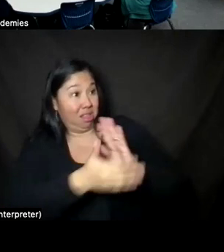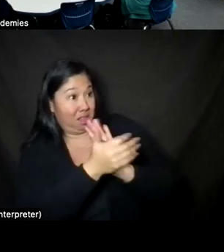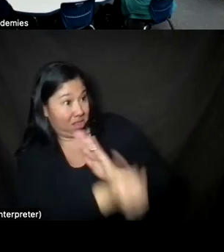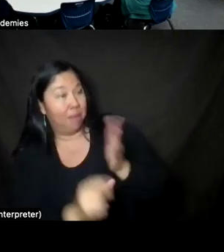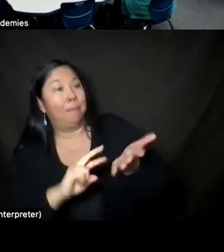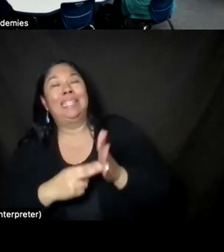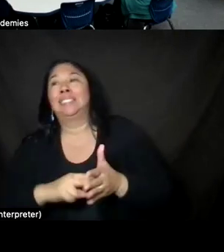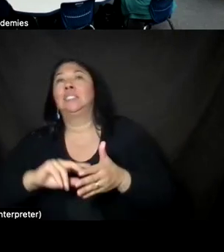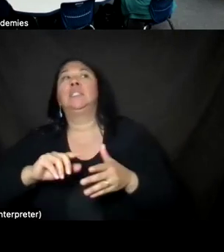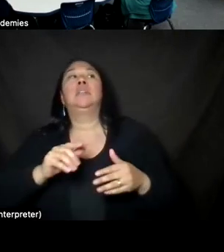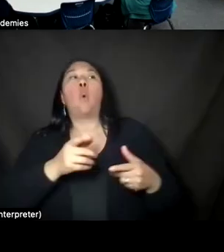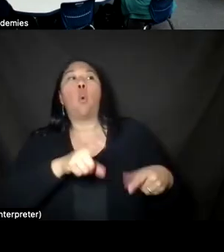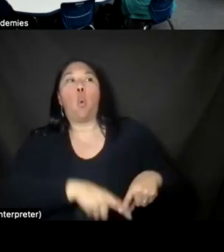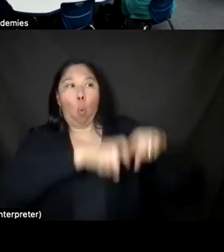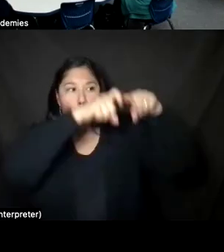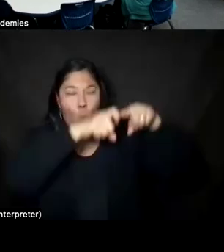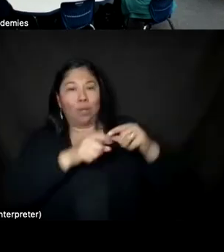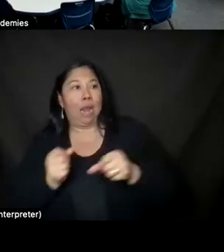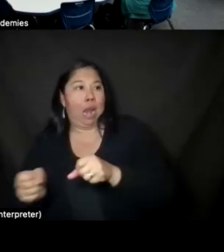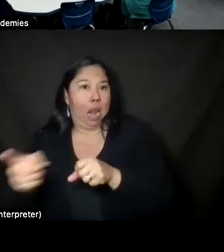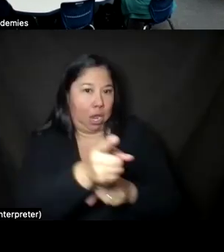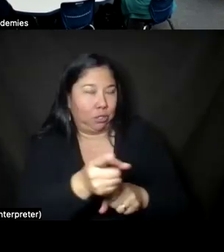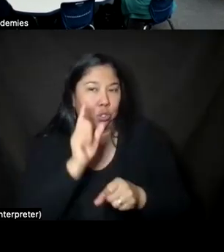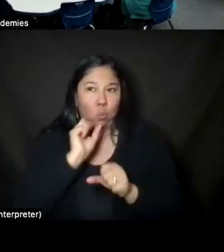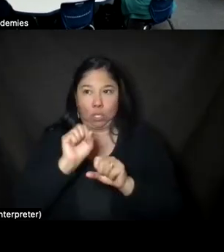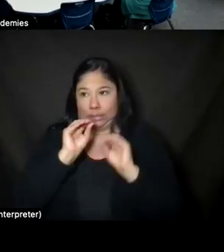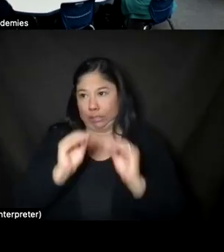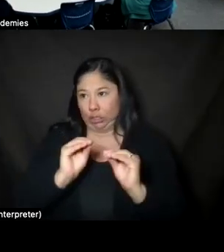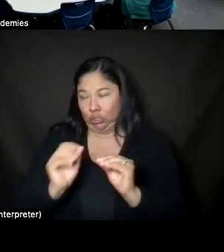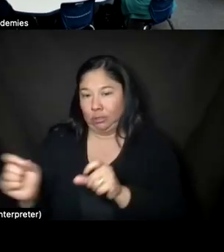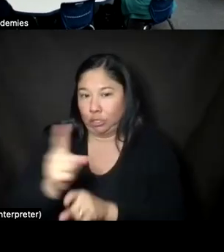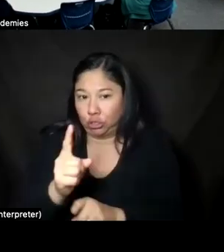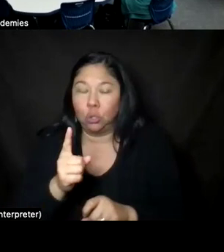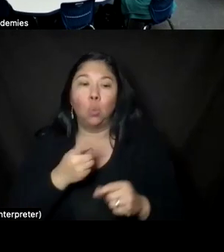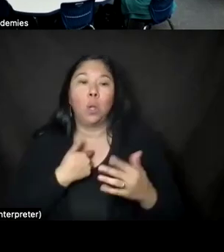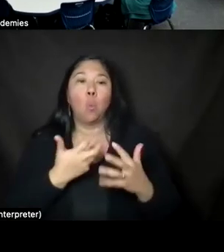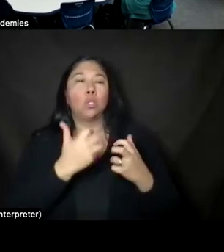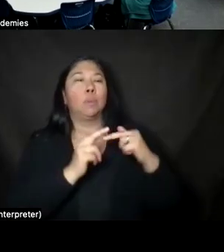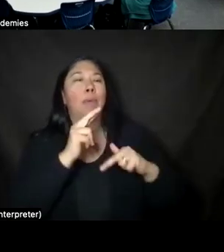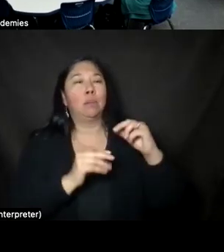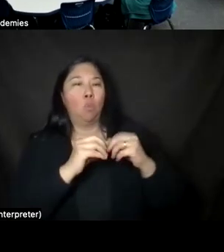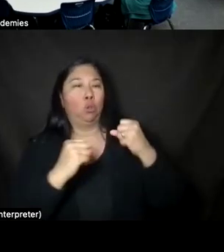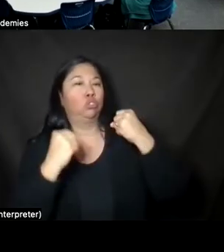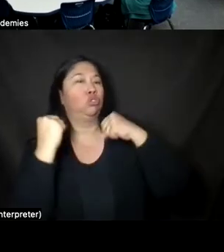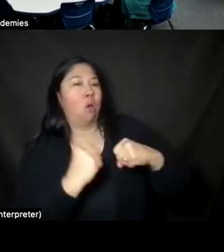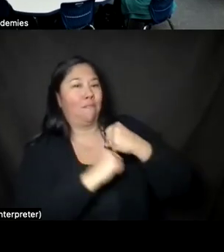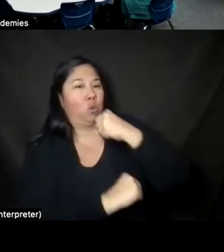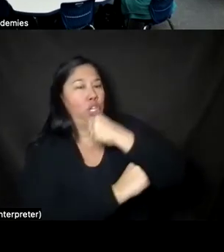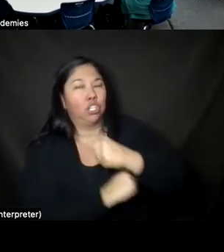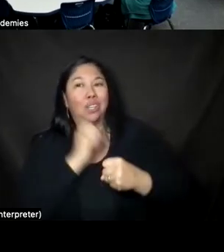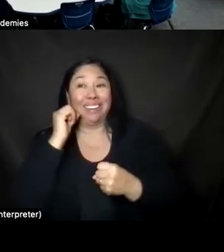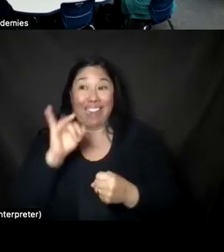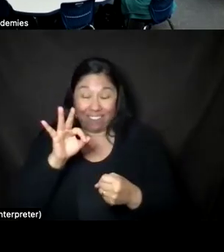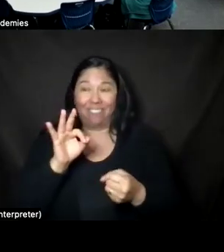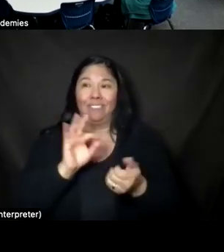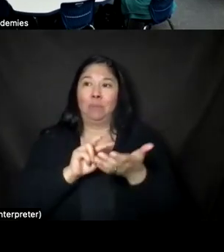grade. So that's kind of what we're trying to see, if we build a stronger foundation, if it helps them become better readers more quickly.